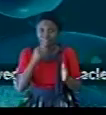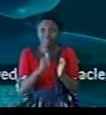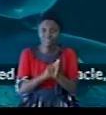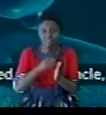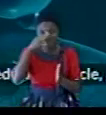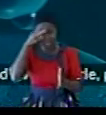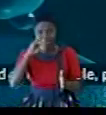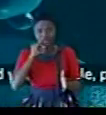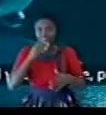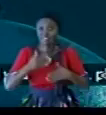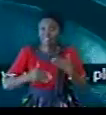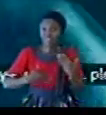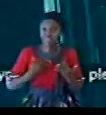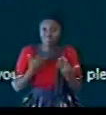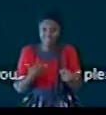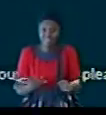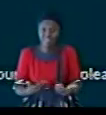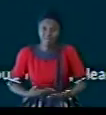I am born again.